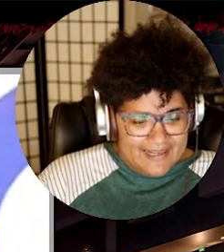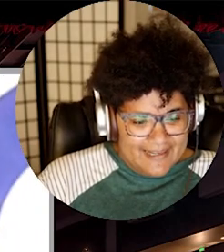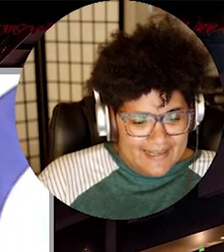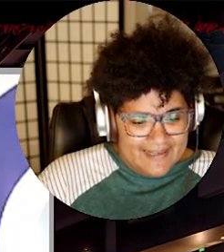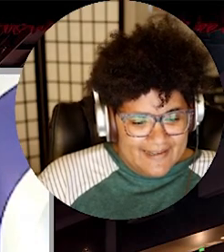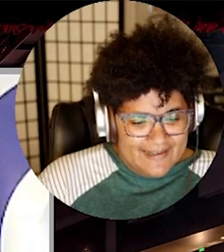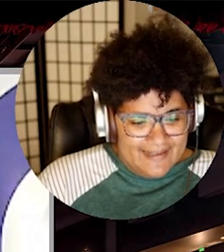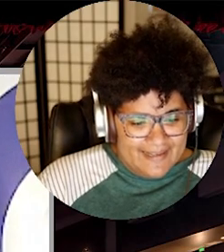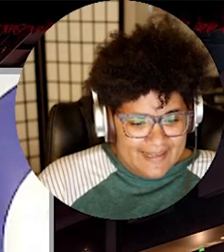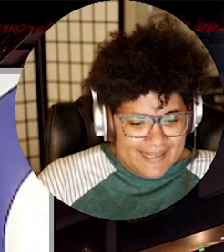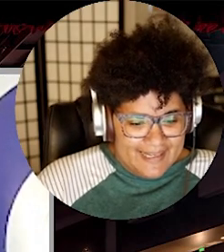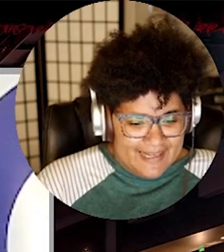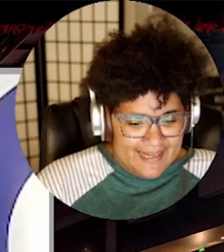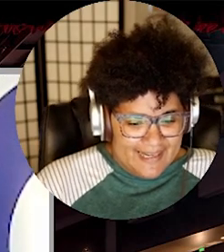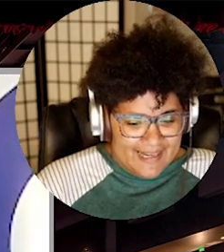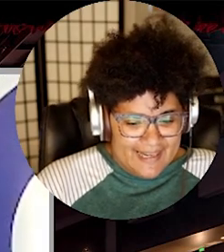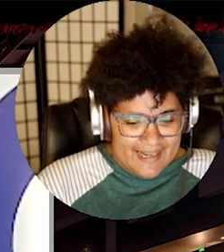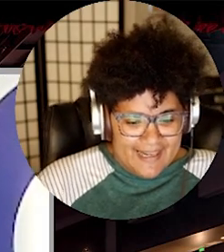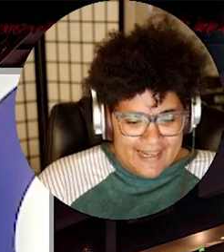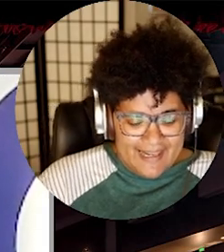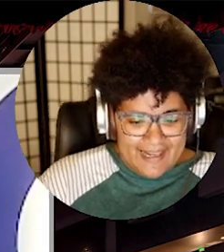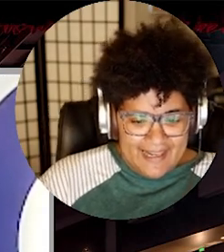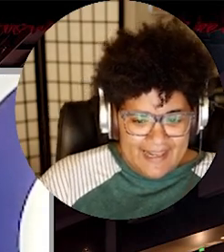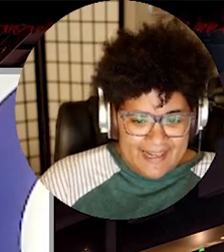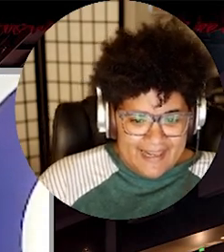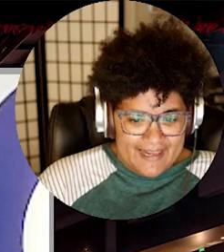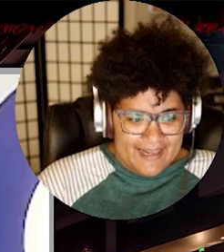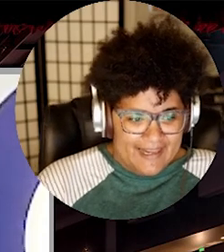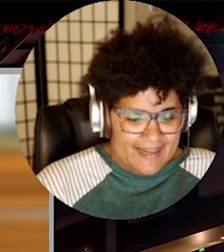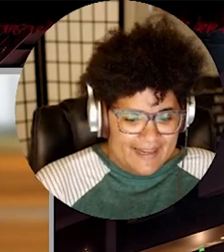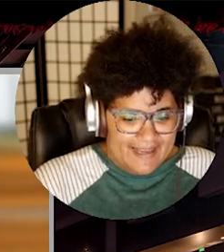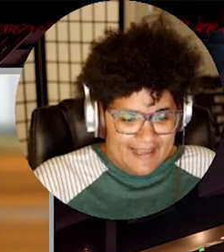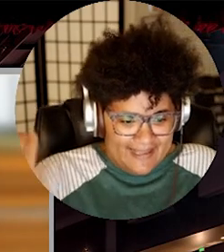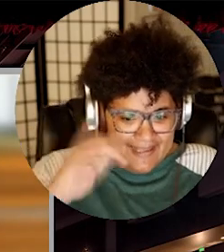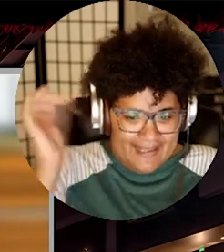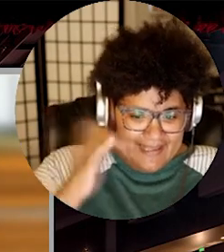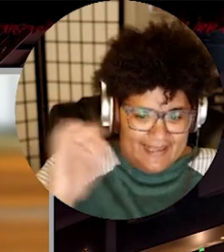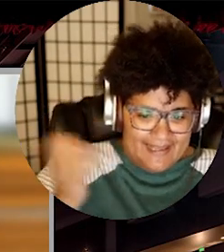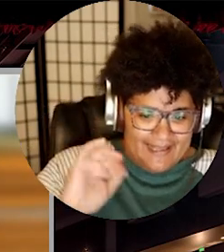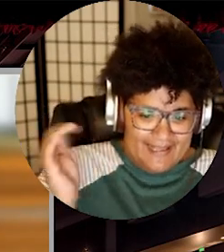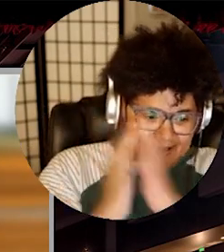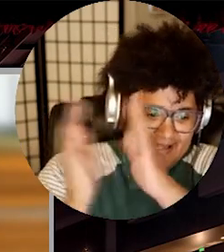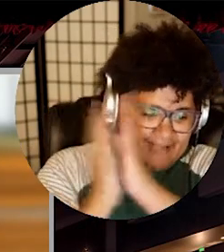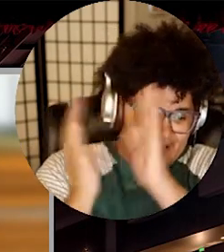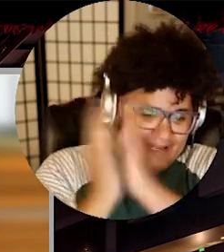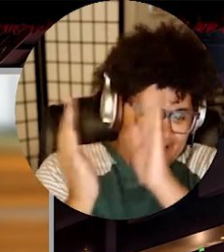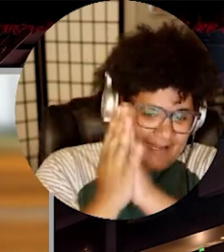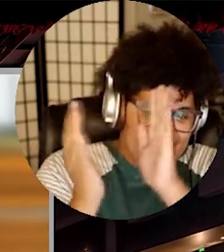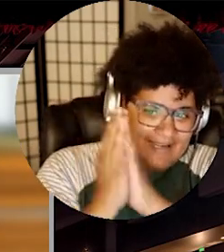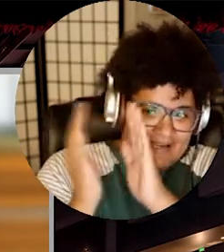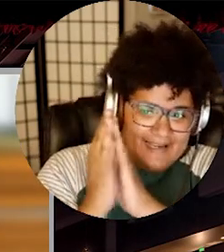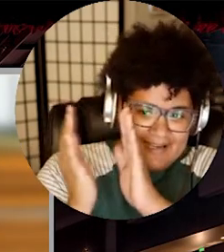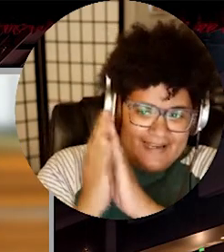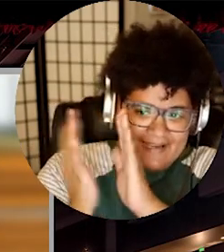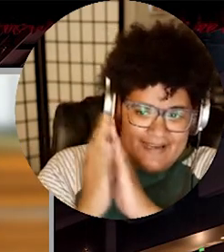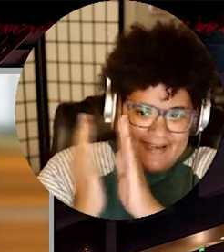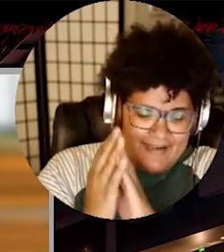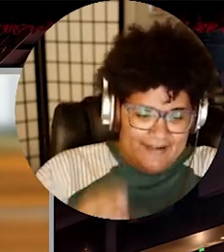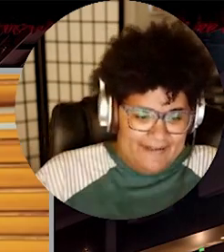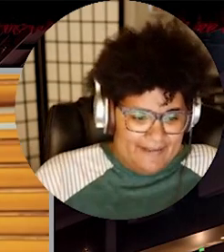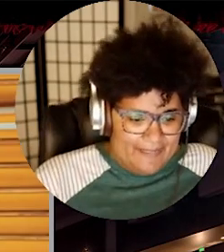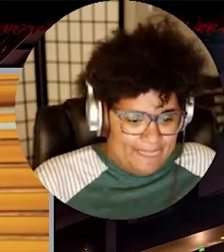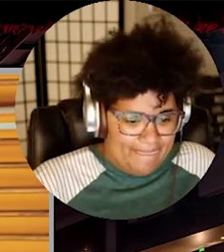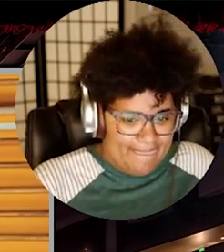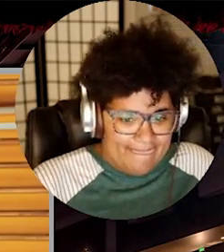translator. Anna Pacman, Social Fitness. Last week, I gave you a homework assignment. Would anyone like to